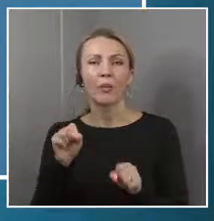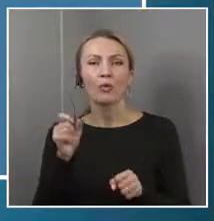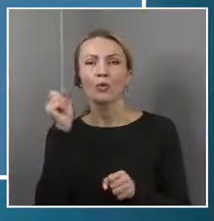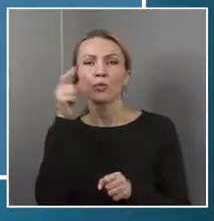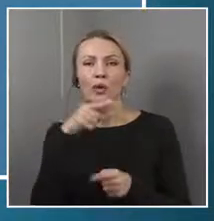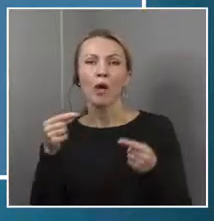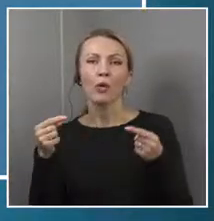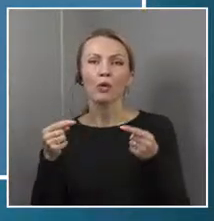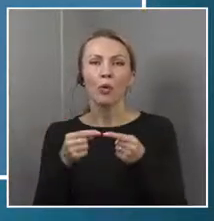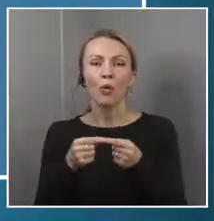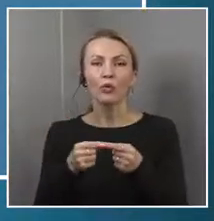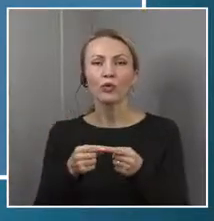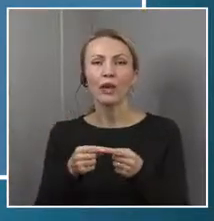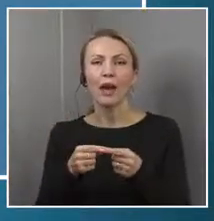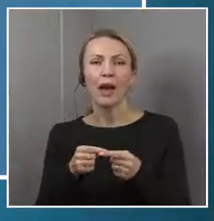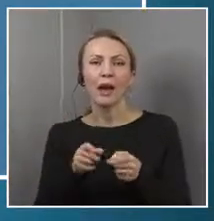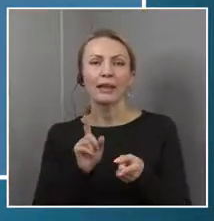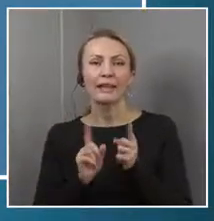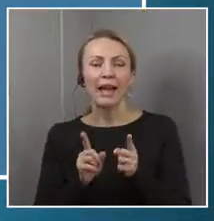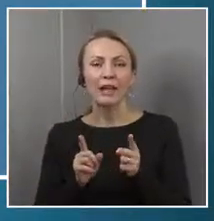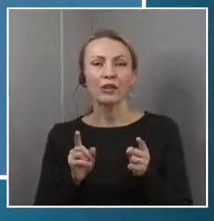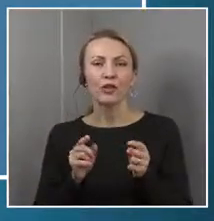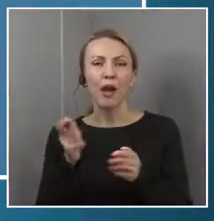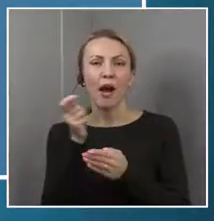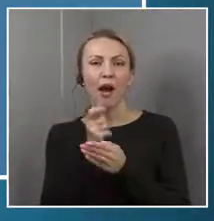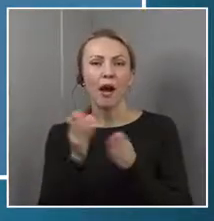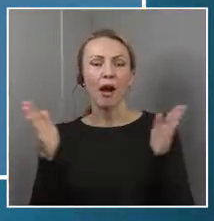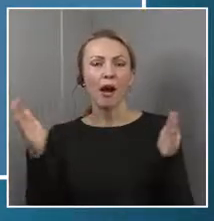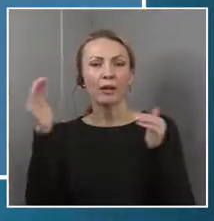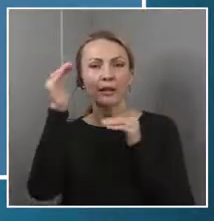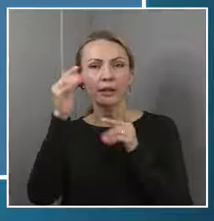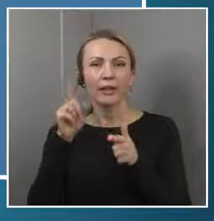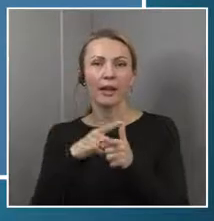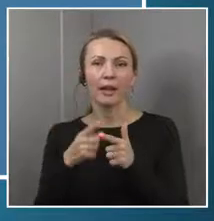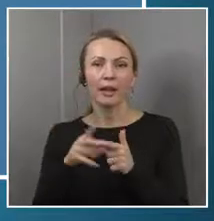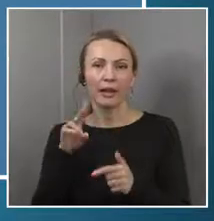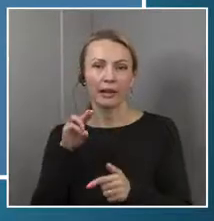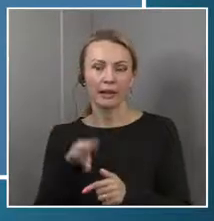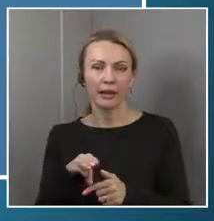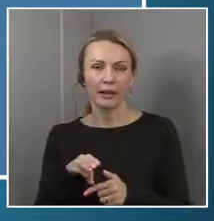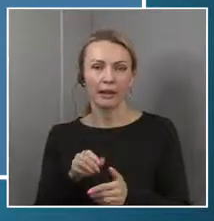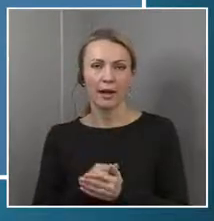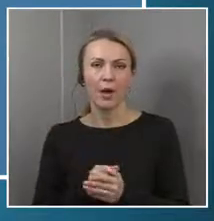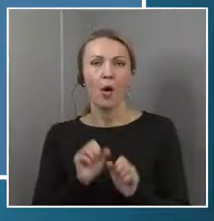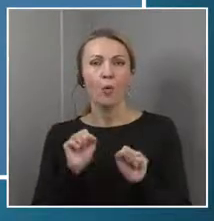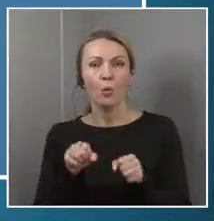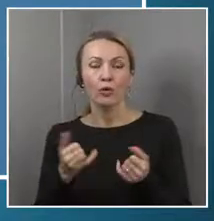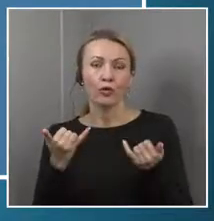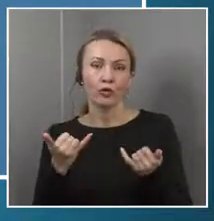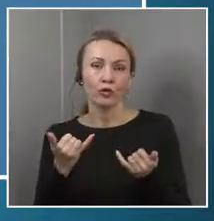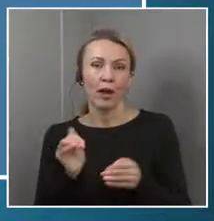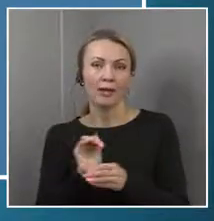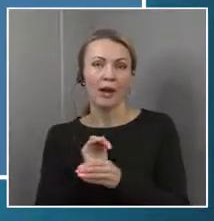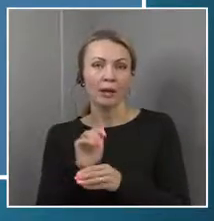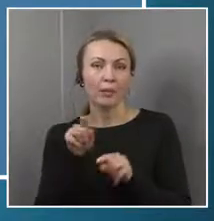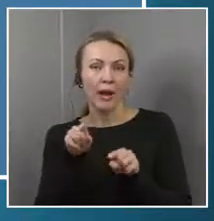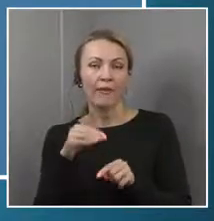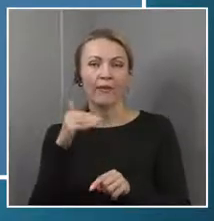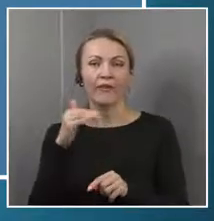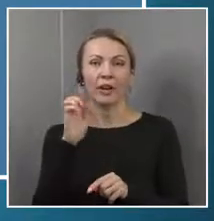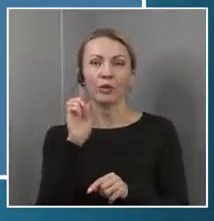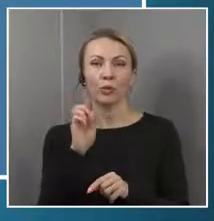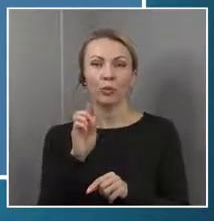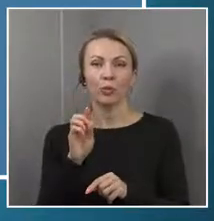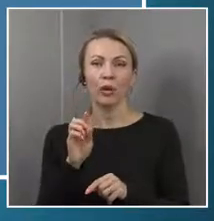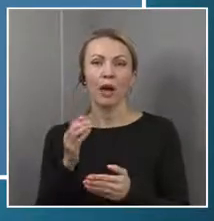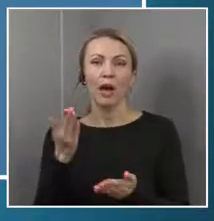at which books a person published and whether you can trust him or her. And you can just approach them through. And if it